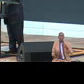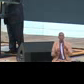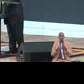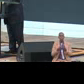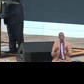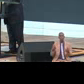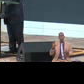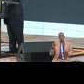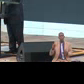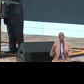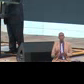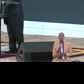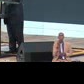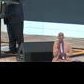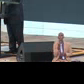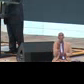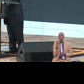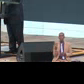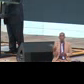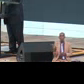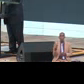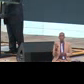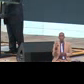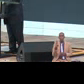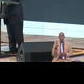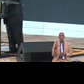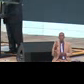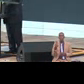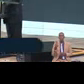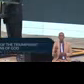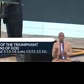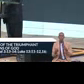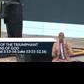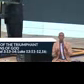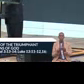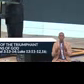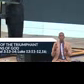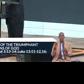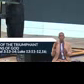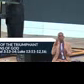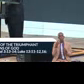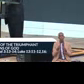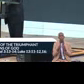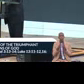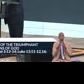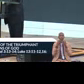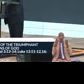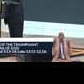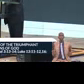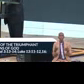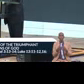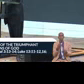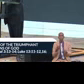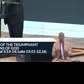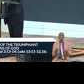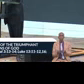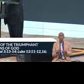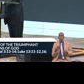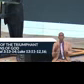reading from verse 14. Hebrews chapter 2, verse 14. For as much then as